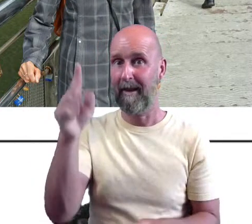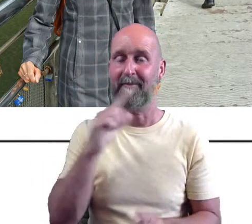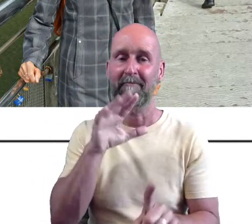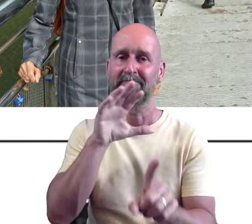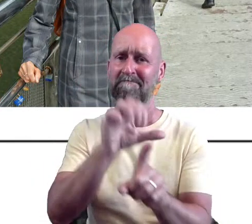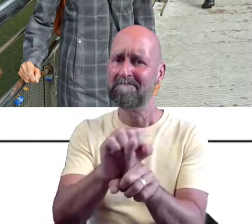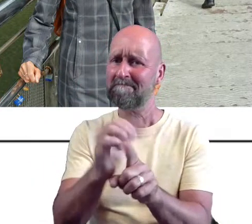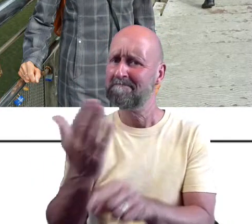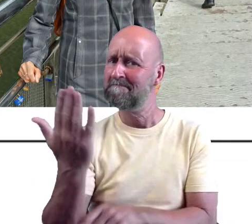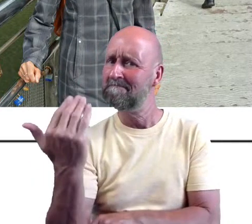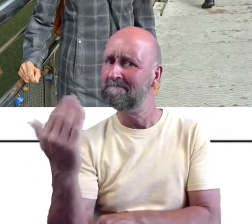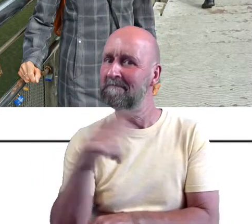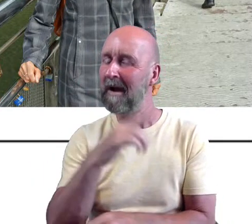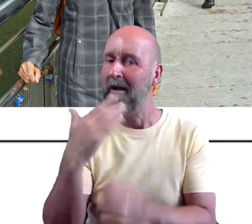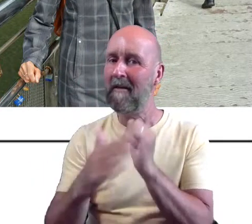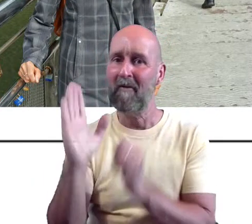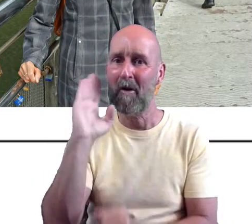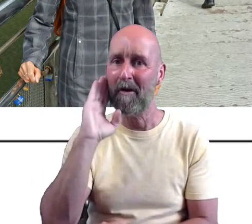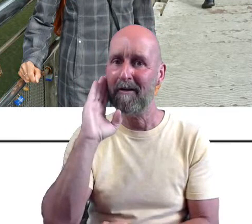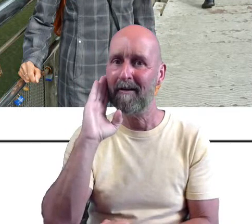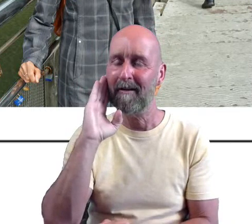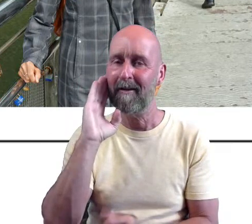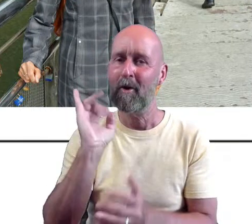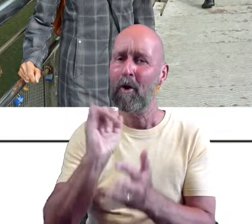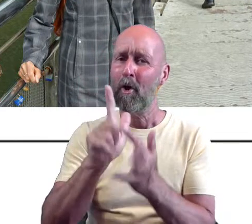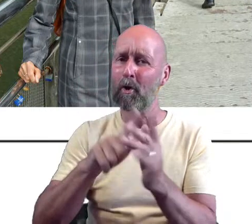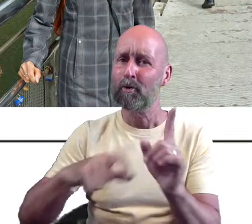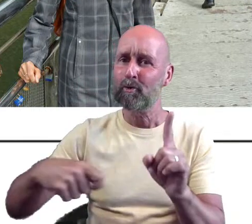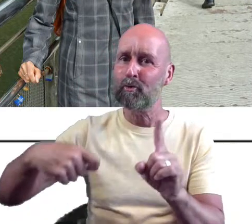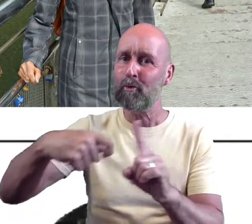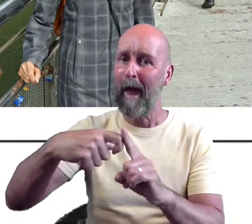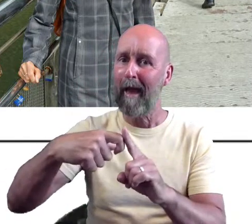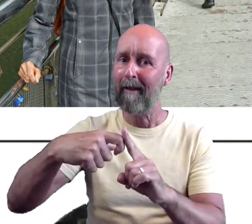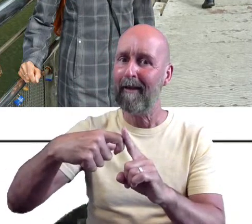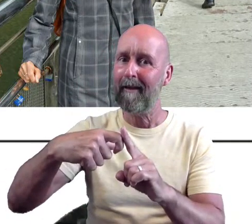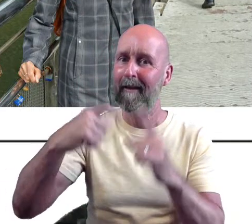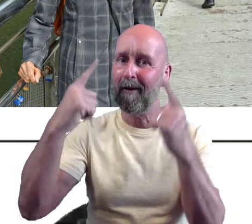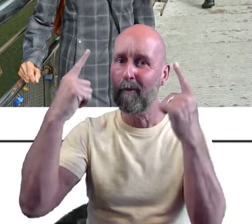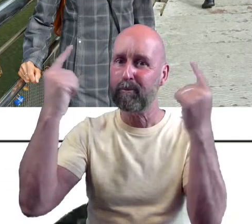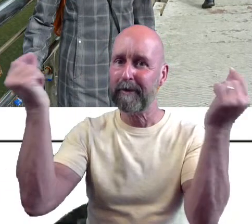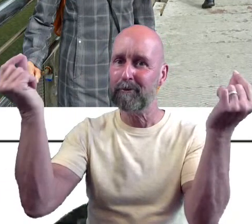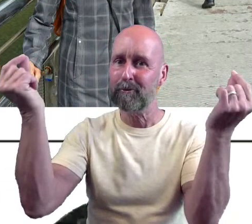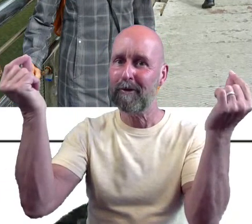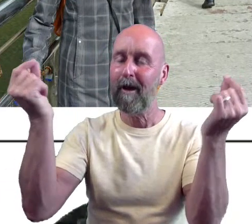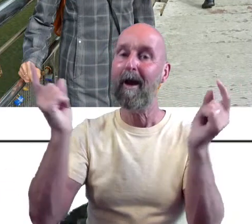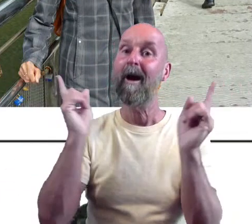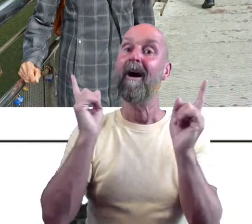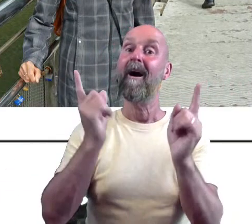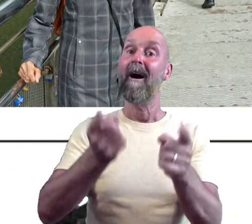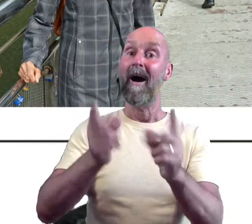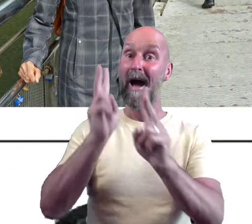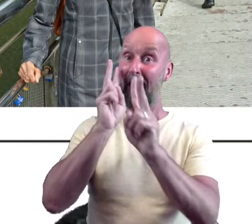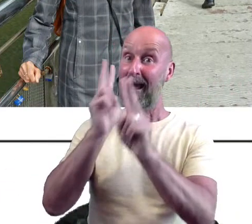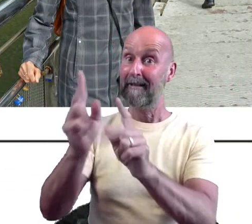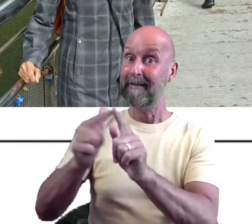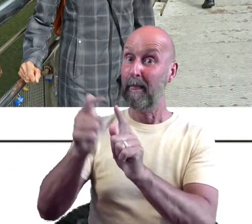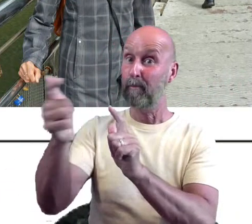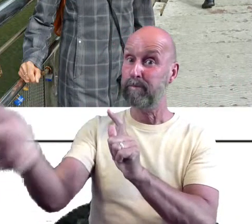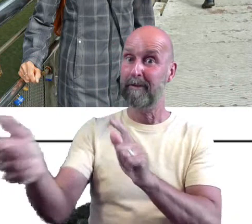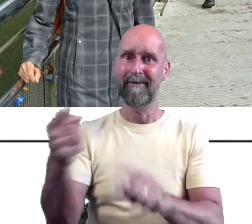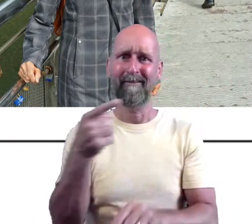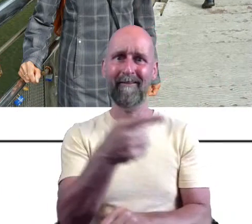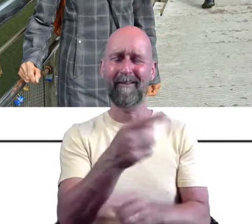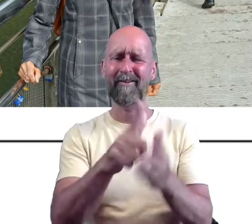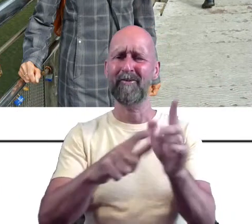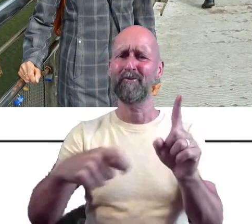recently, which I'd never heard before, was the Shrek Bridge. And now I just can't unsee that whenever I look at the bridge. So that's a meaning that